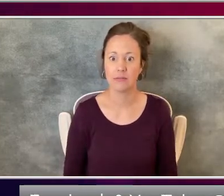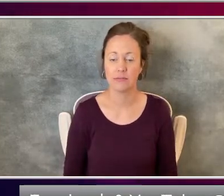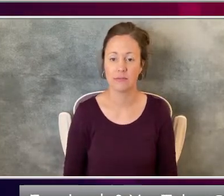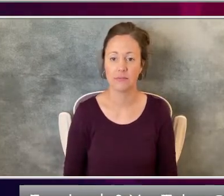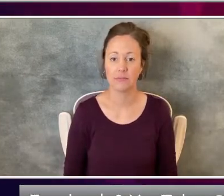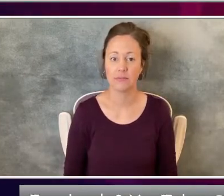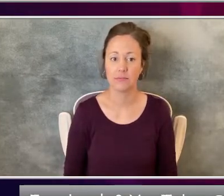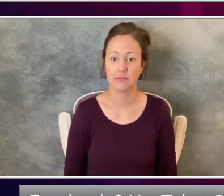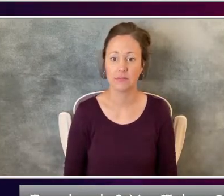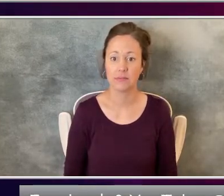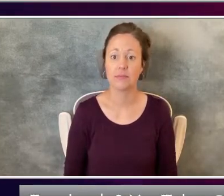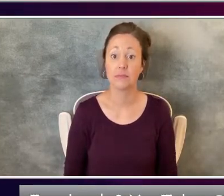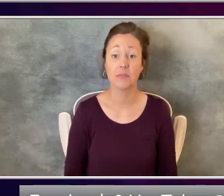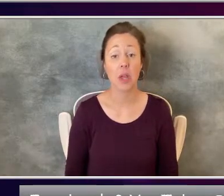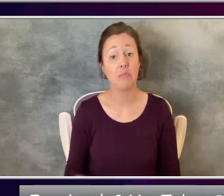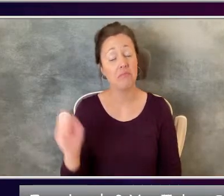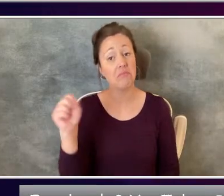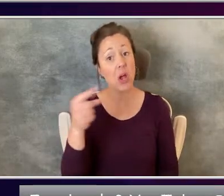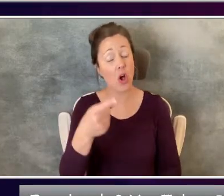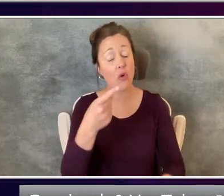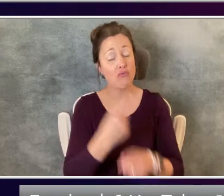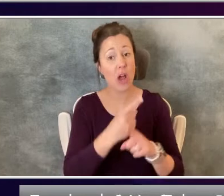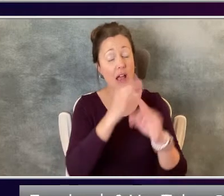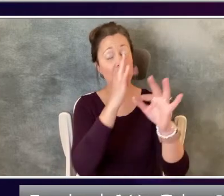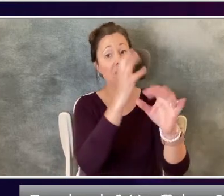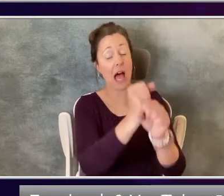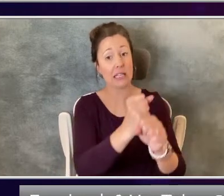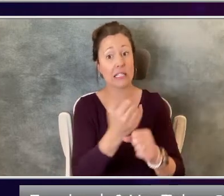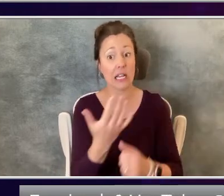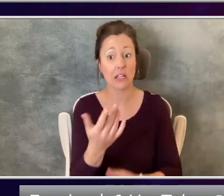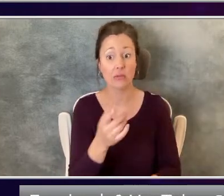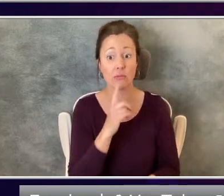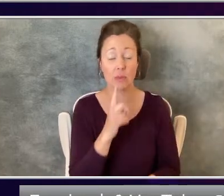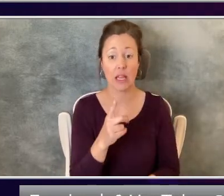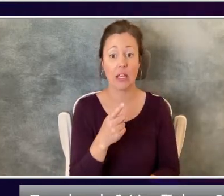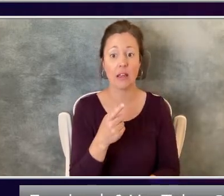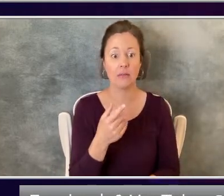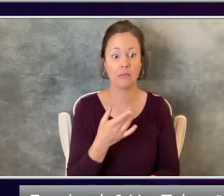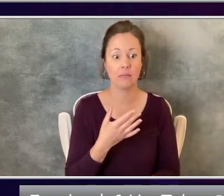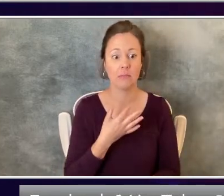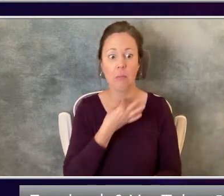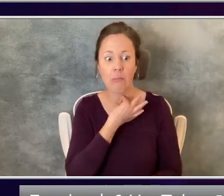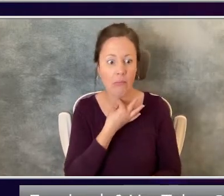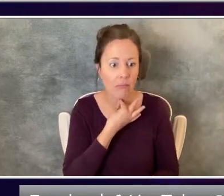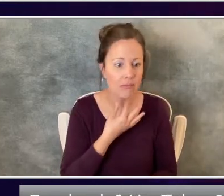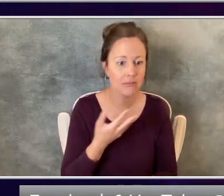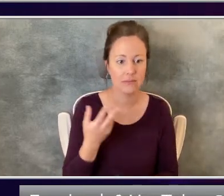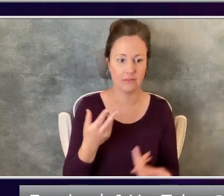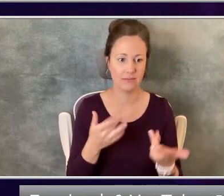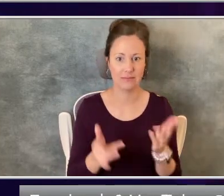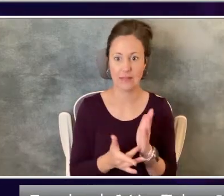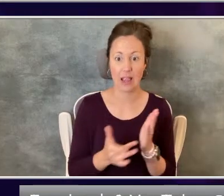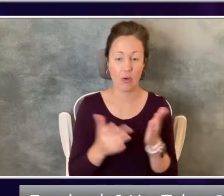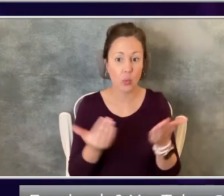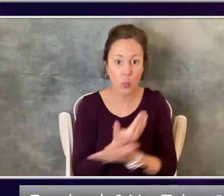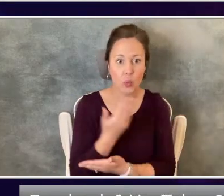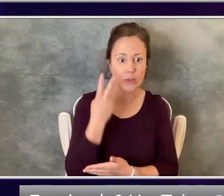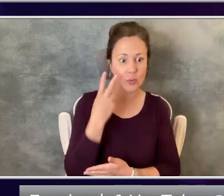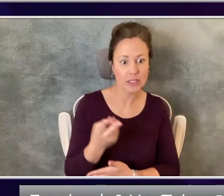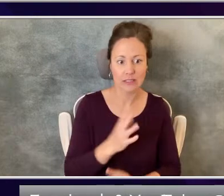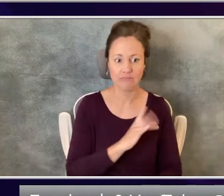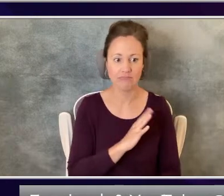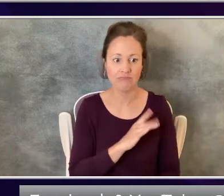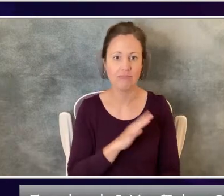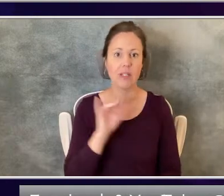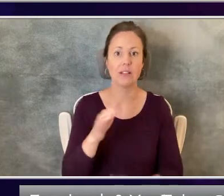It was fascinating. It's actually it's cutting edge stuff, and it's just it's part of